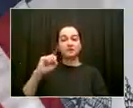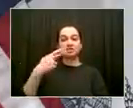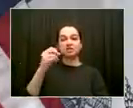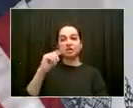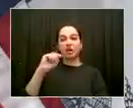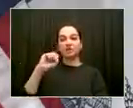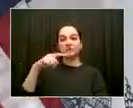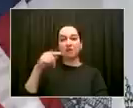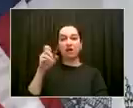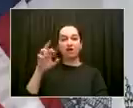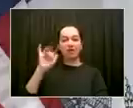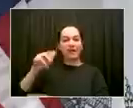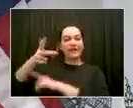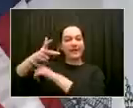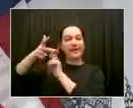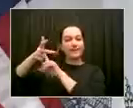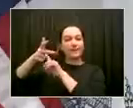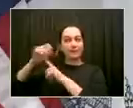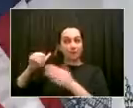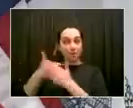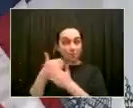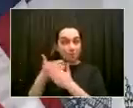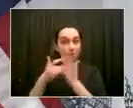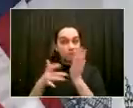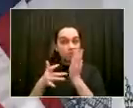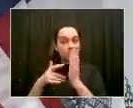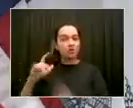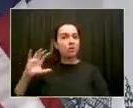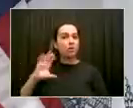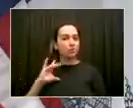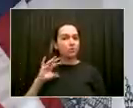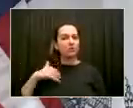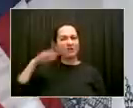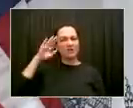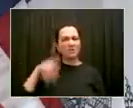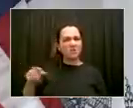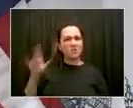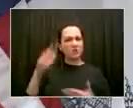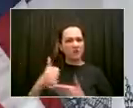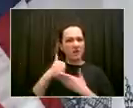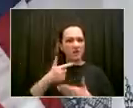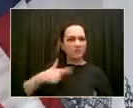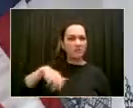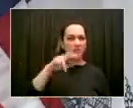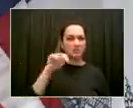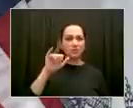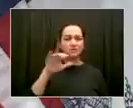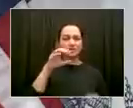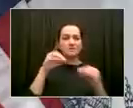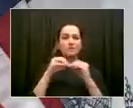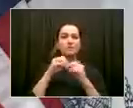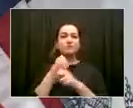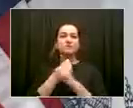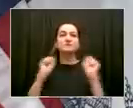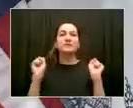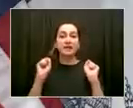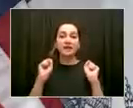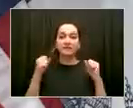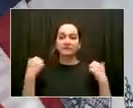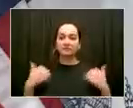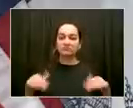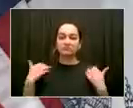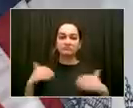to reduce shootings. And thank you for putting it in very personal perspective. And that's so important for people to understand, that everyone who